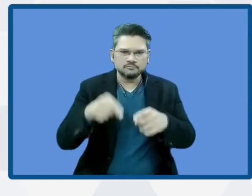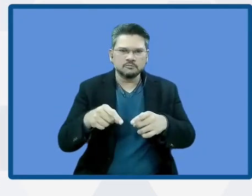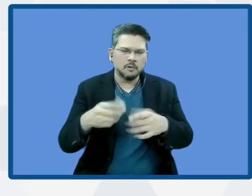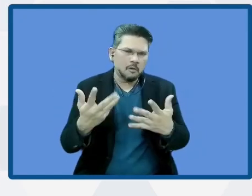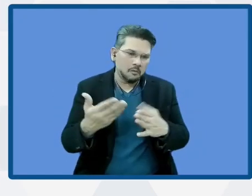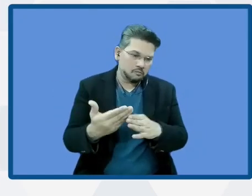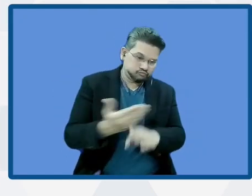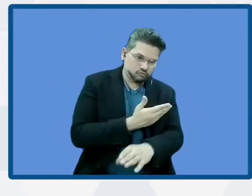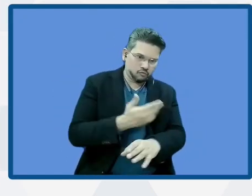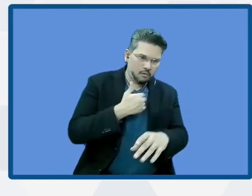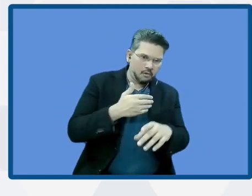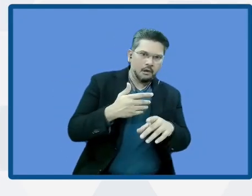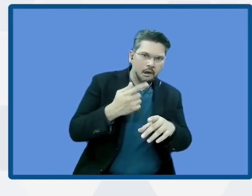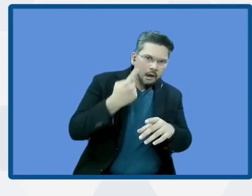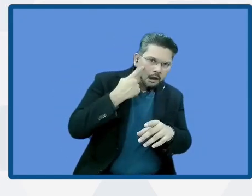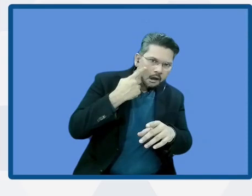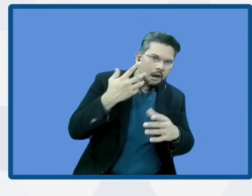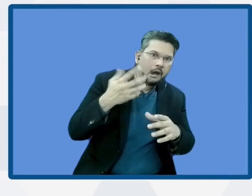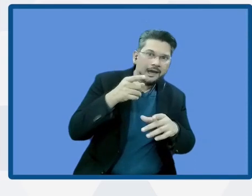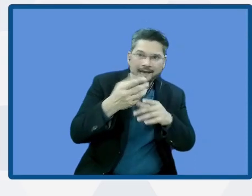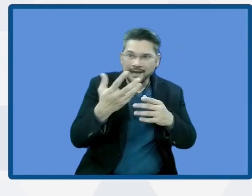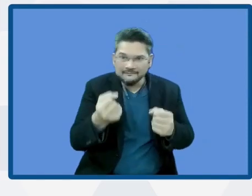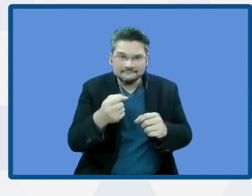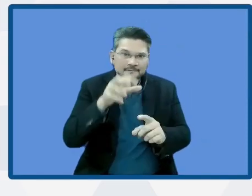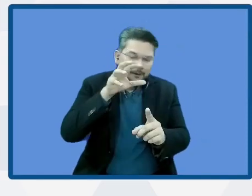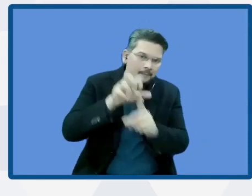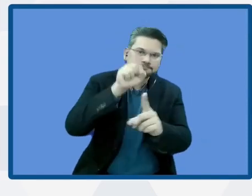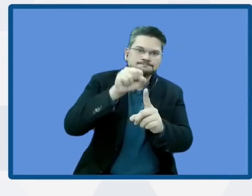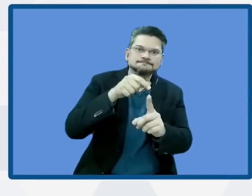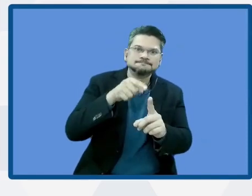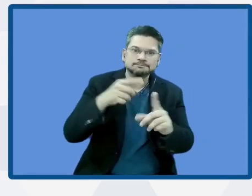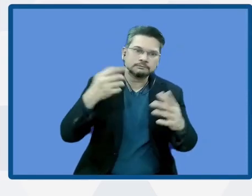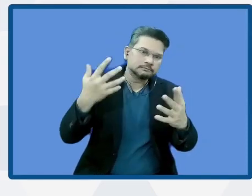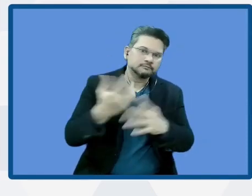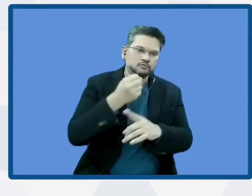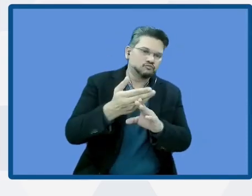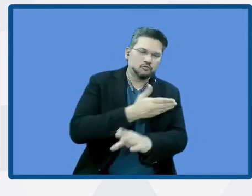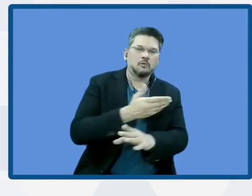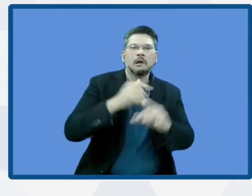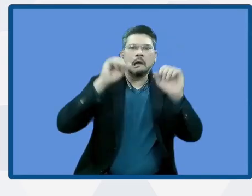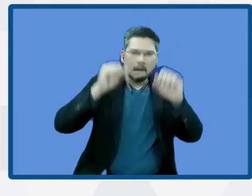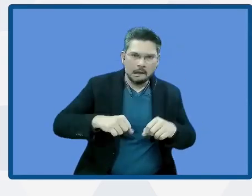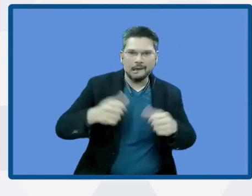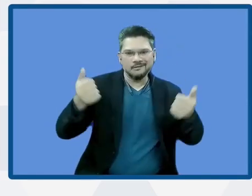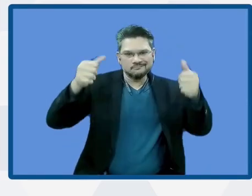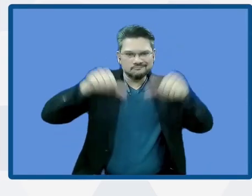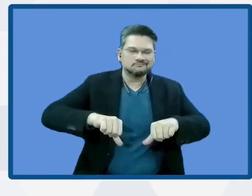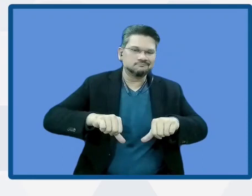effective tools to reduce mortality and the economic losses caused by disasters.